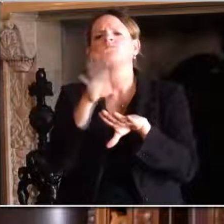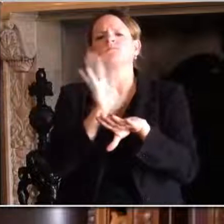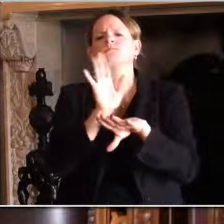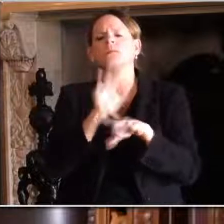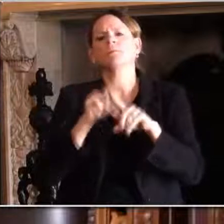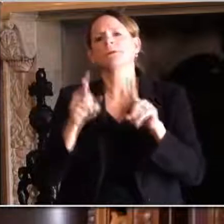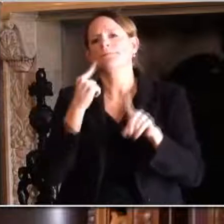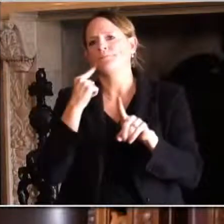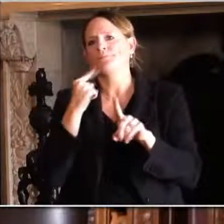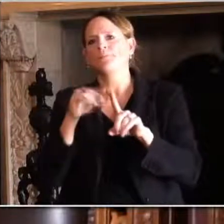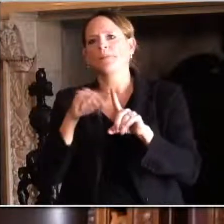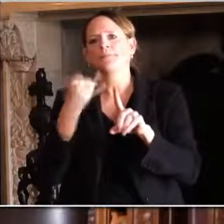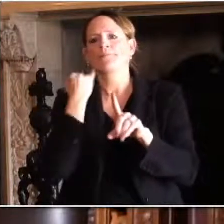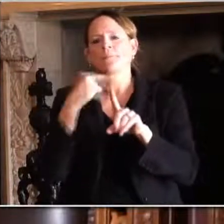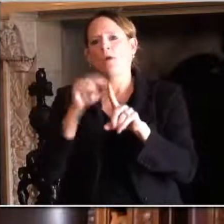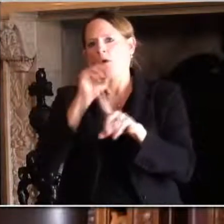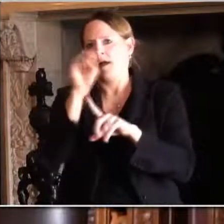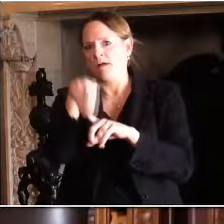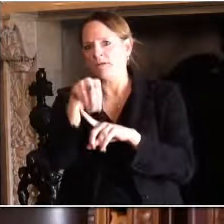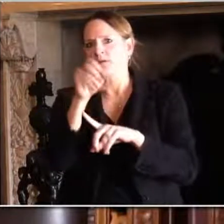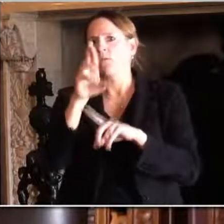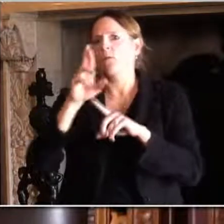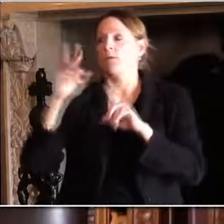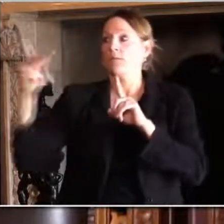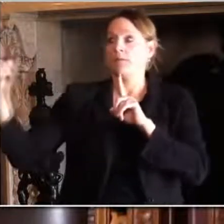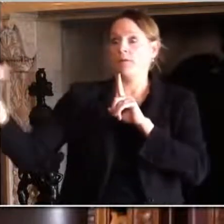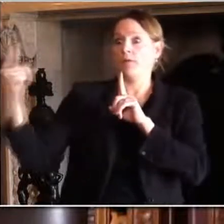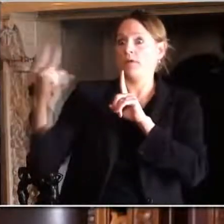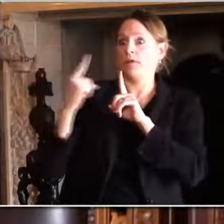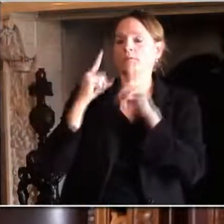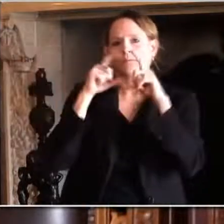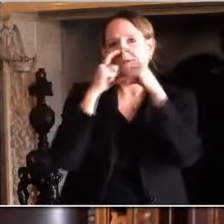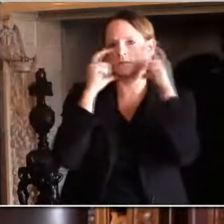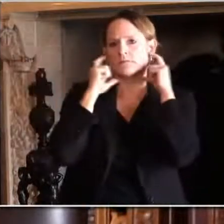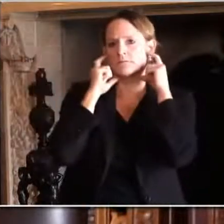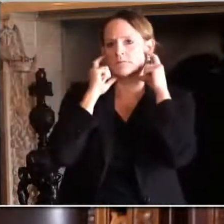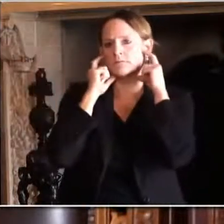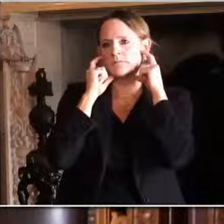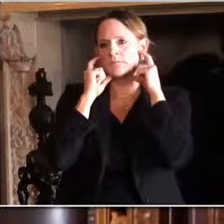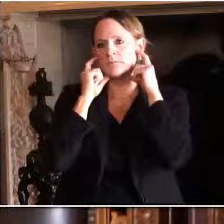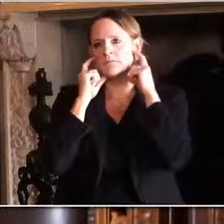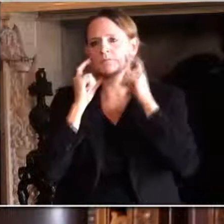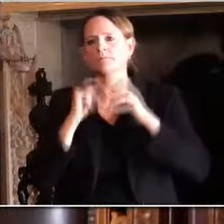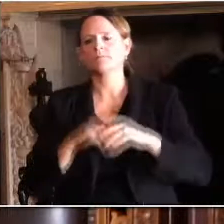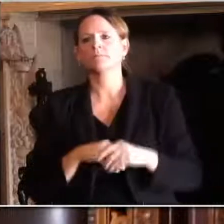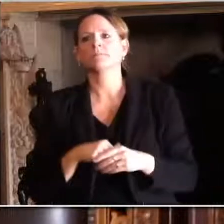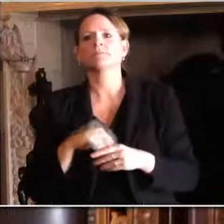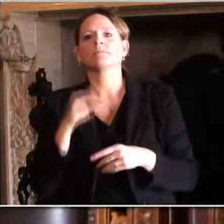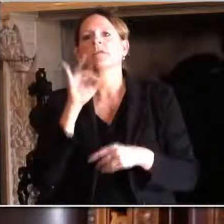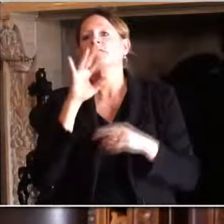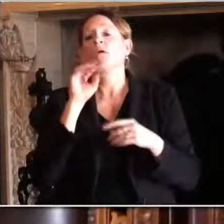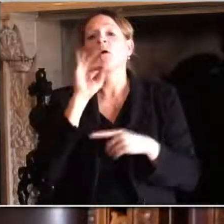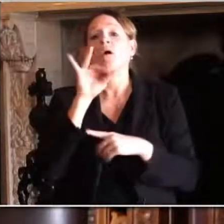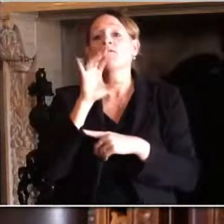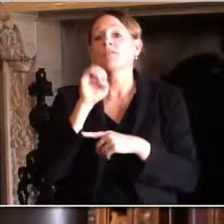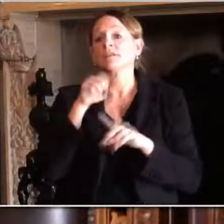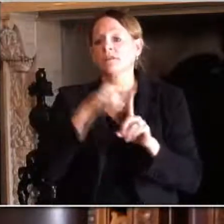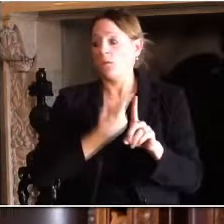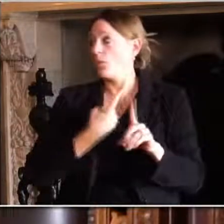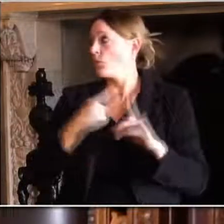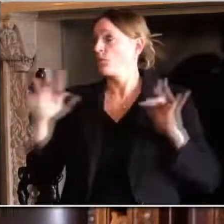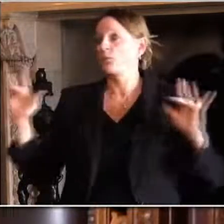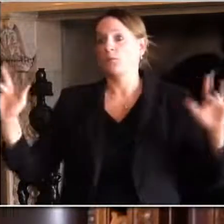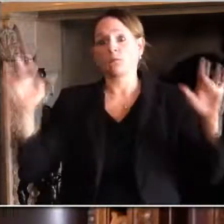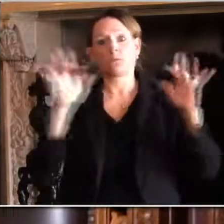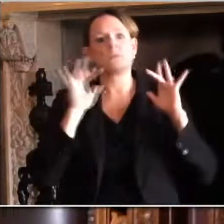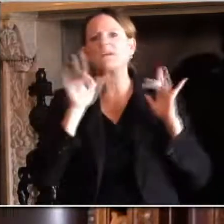person in the room, the order does require you to wear a mask. If you're in an office sitting by yourself and no one else is there, then you do not need to